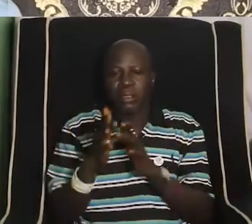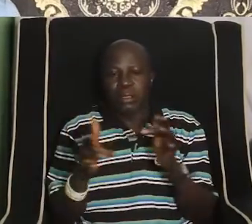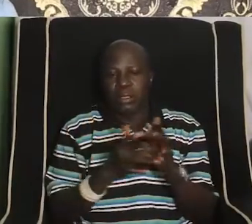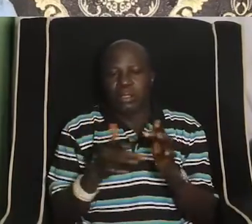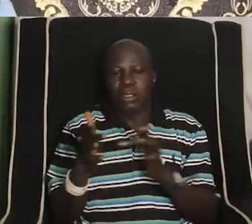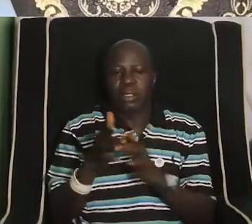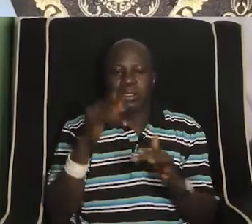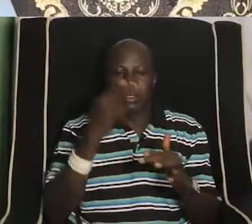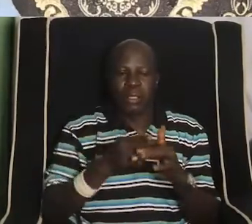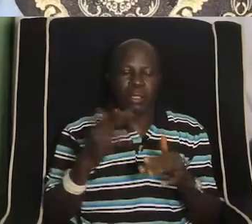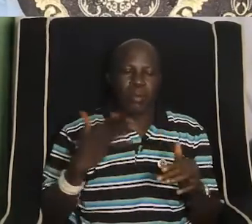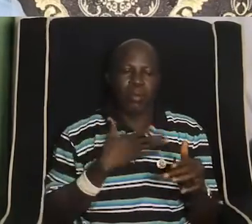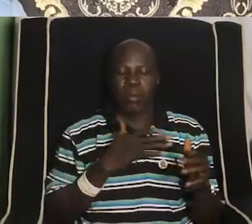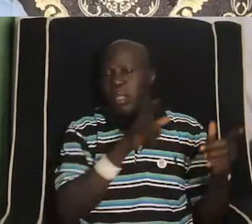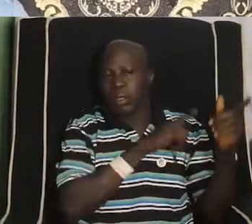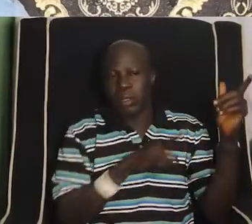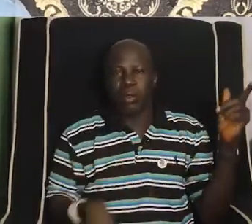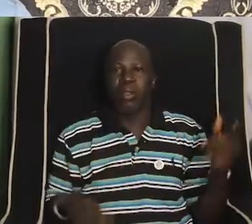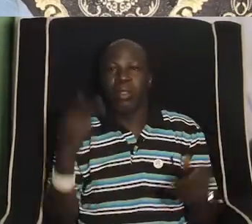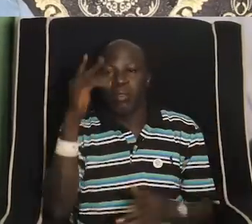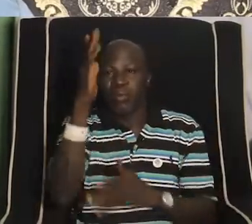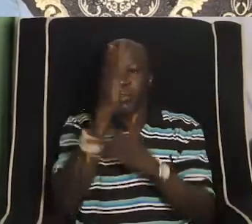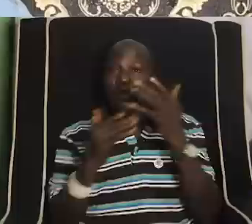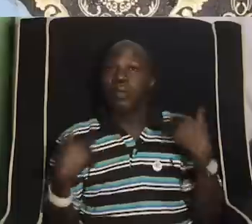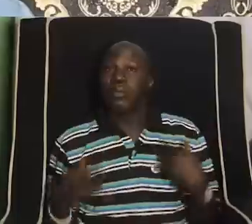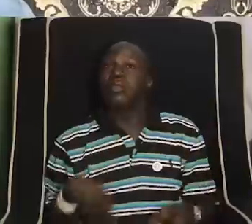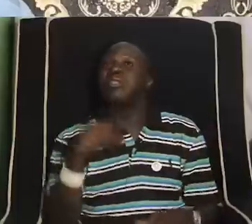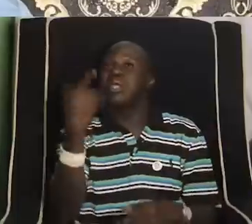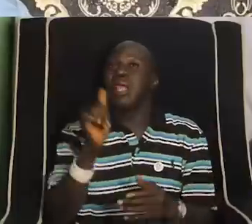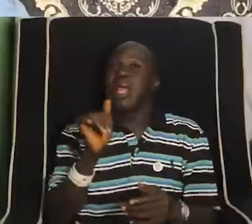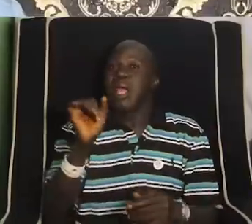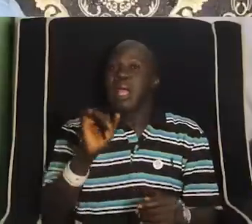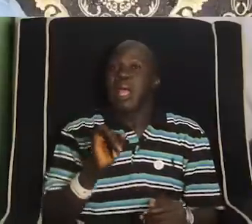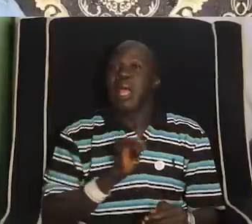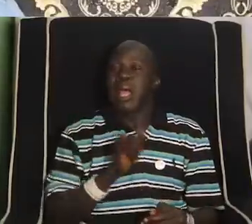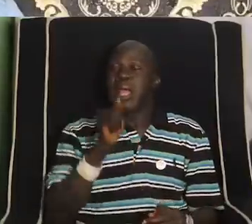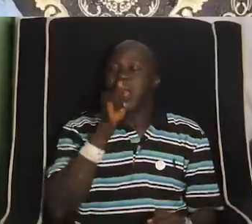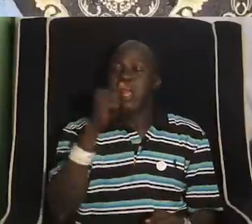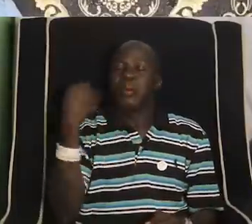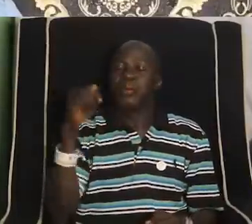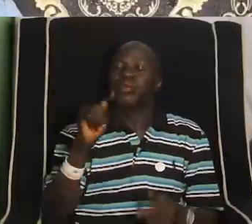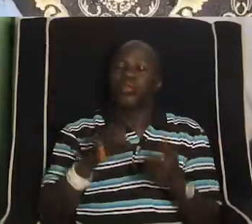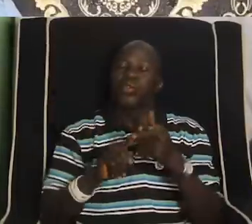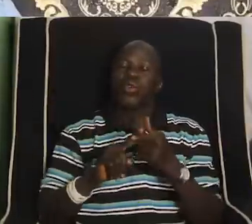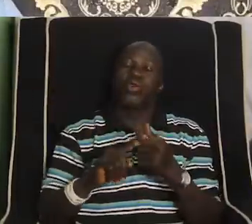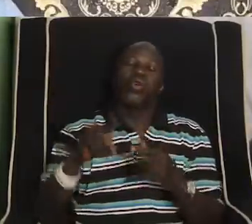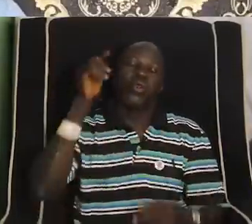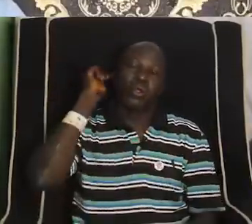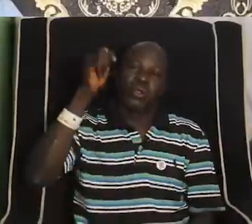wa. Amen. Oju sene. Se da loju pe.